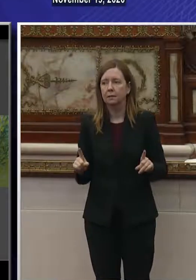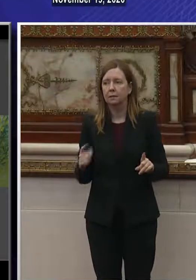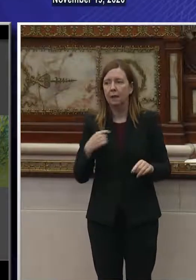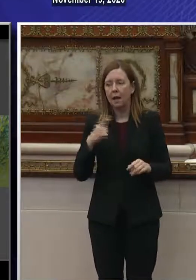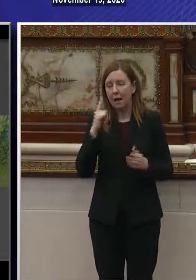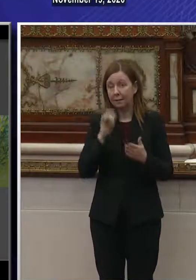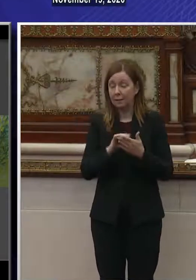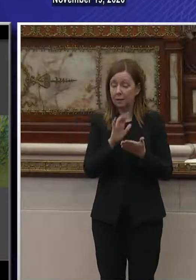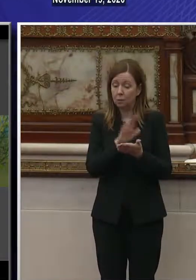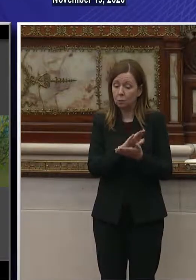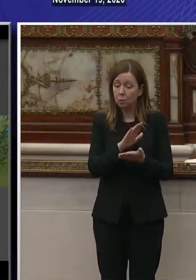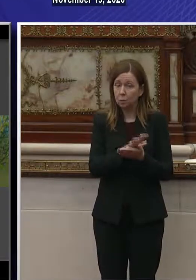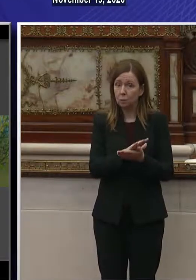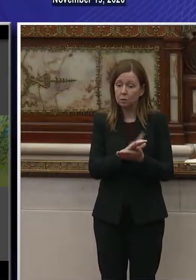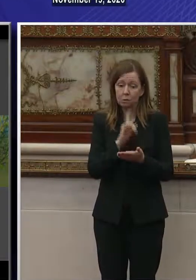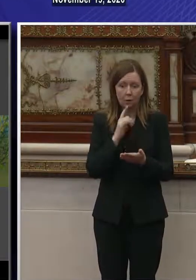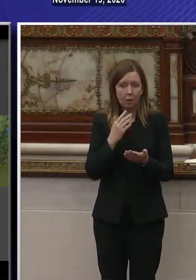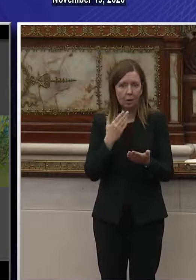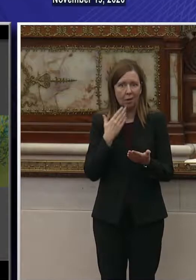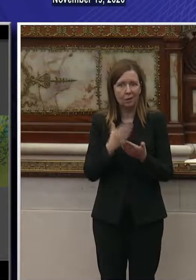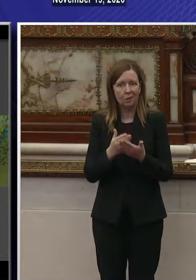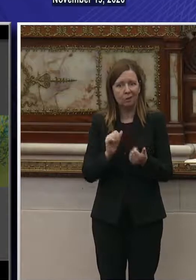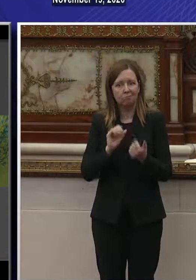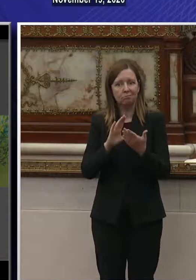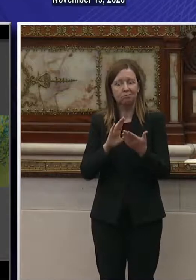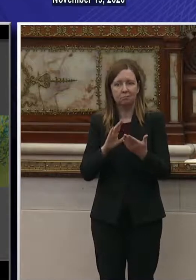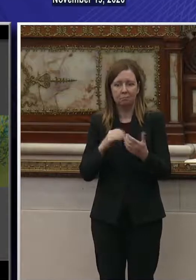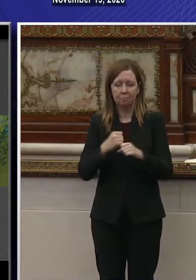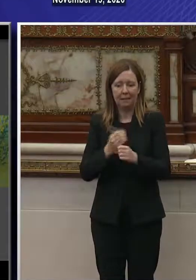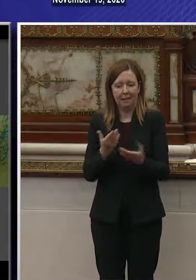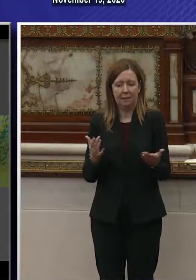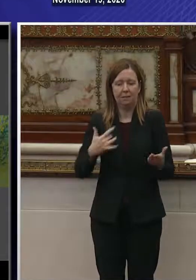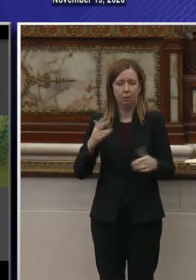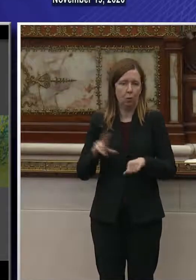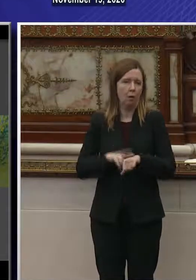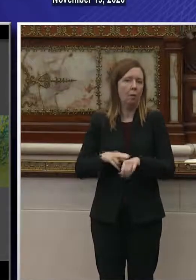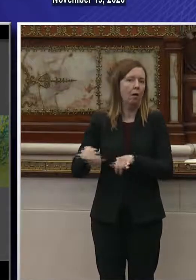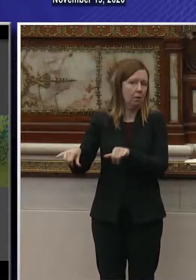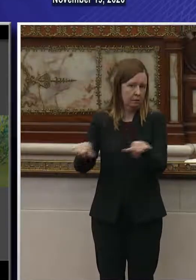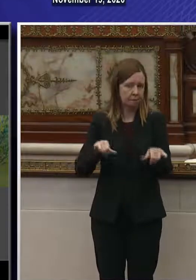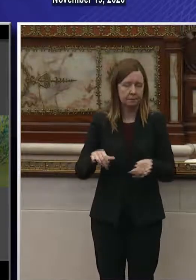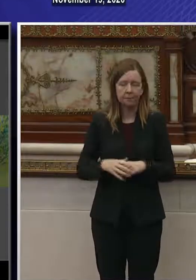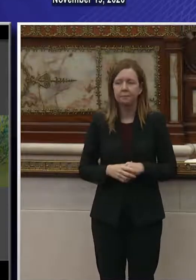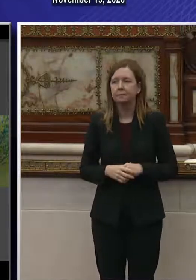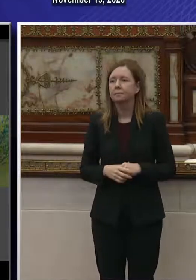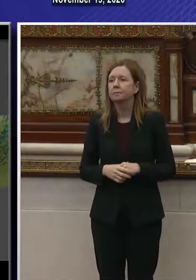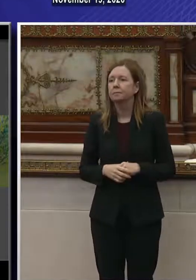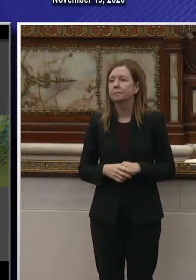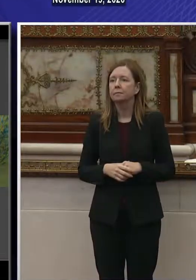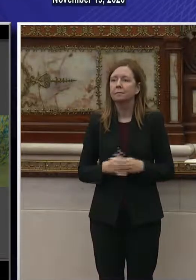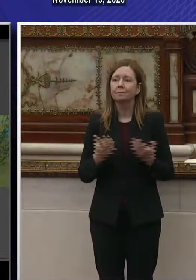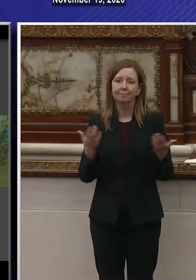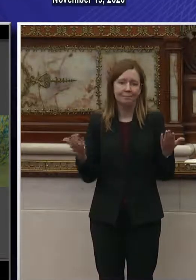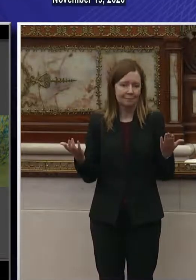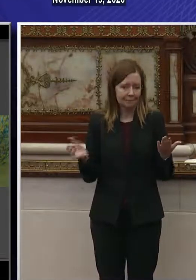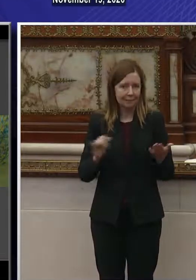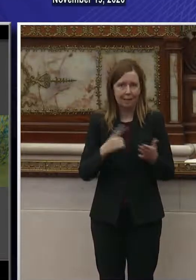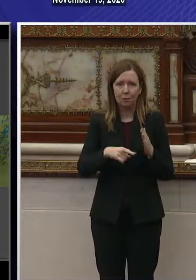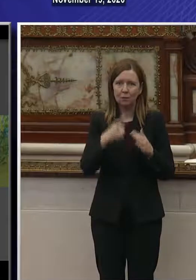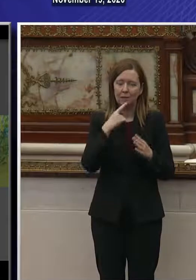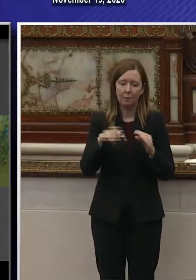think that schools are a good way at normalization, at what you were saying, Dr. Abella, about